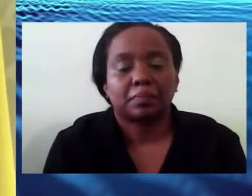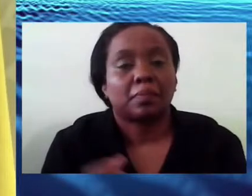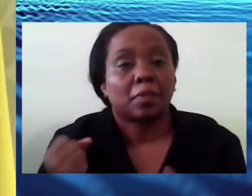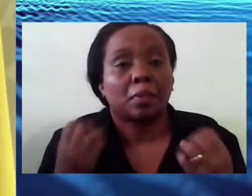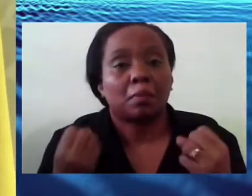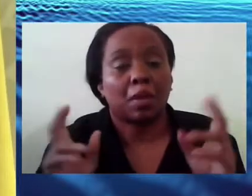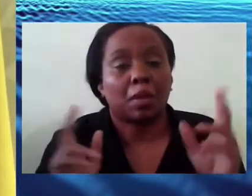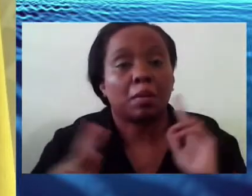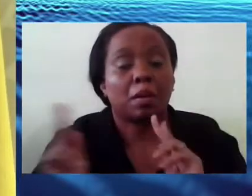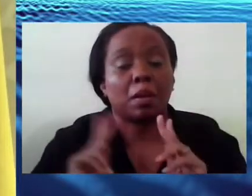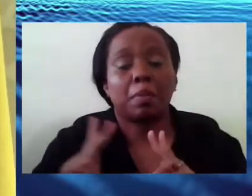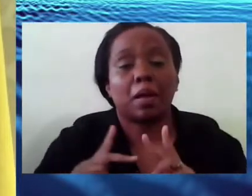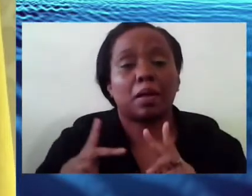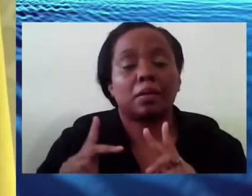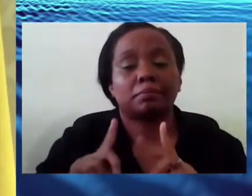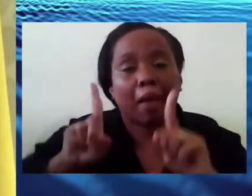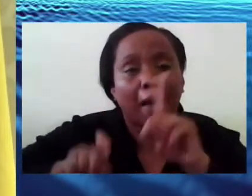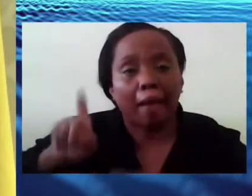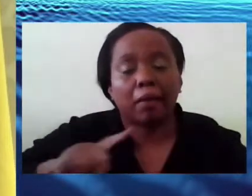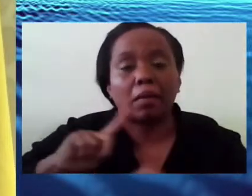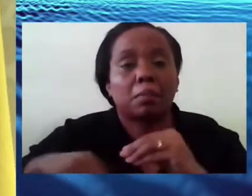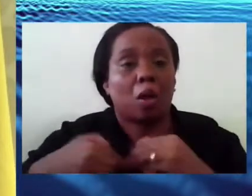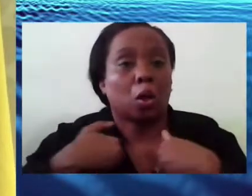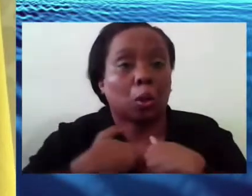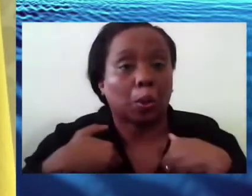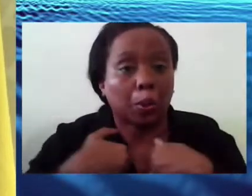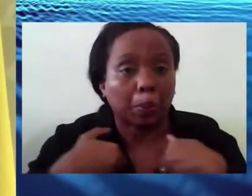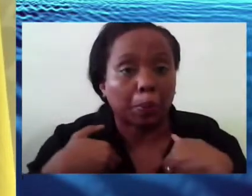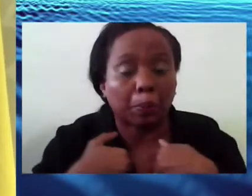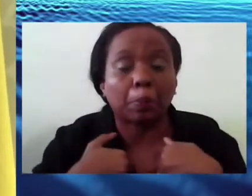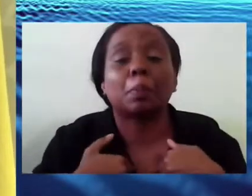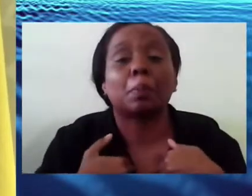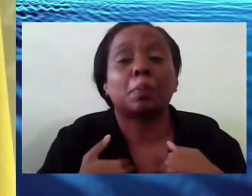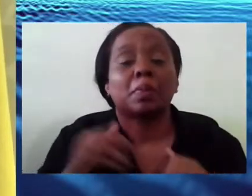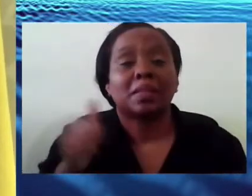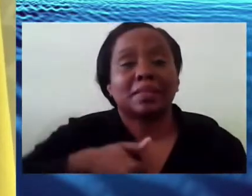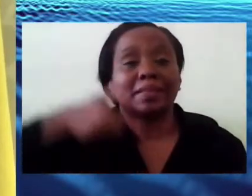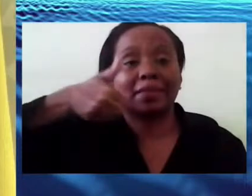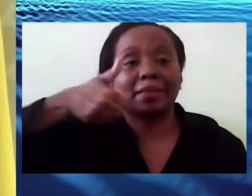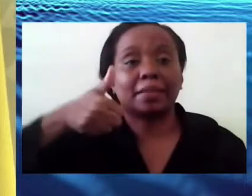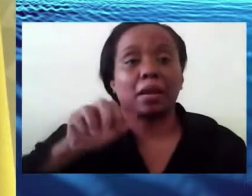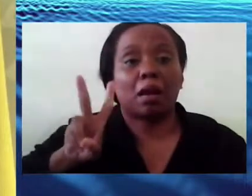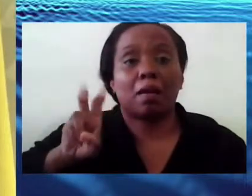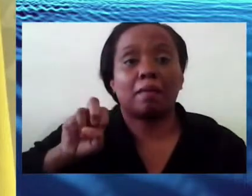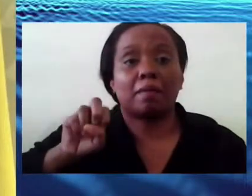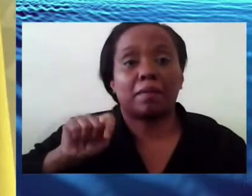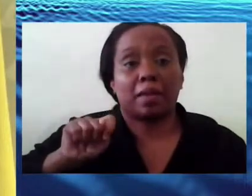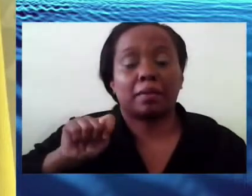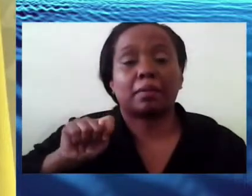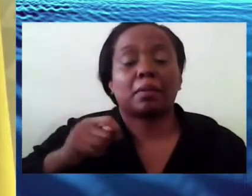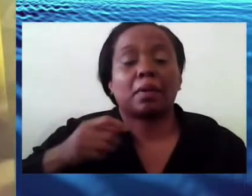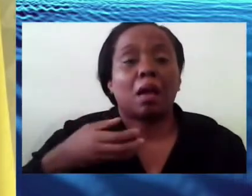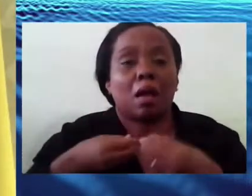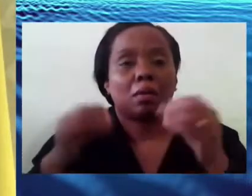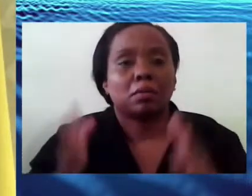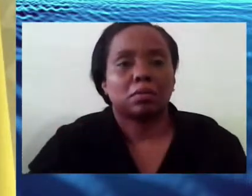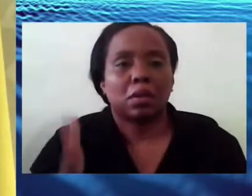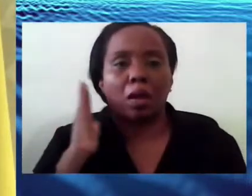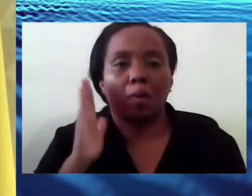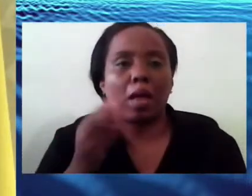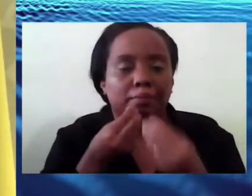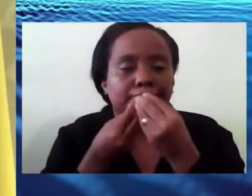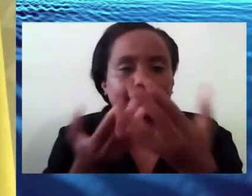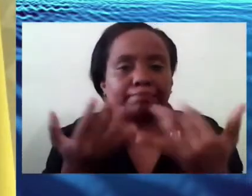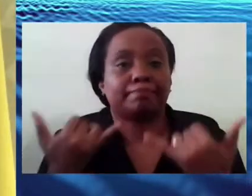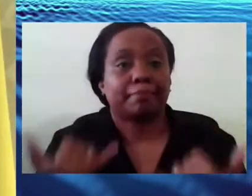or pets being affected by the ash. And Senior Veterinary Officer, Dr. Mark Trotman, will try to shed some light on the